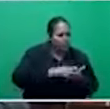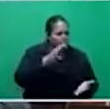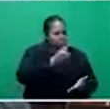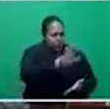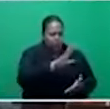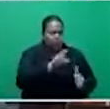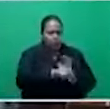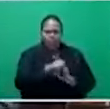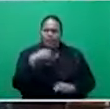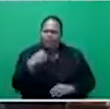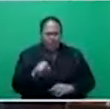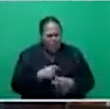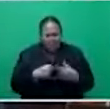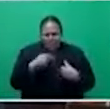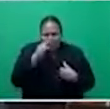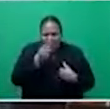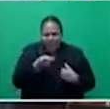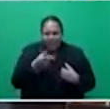citizens.